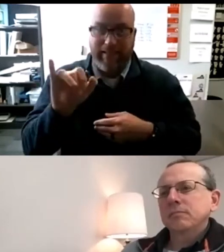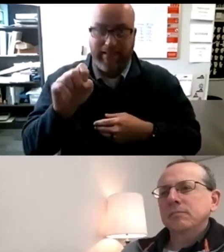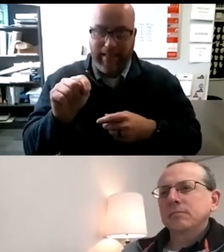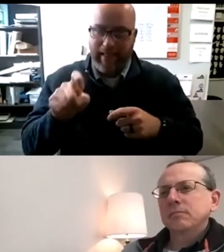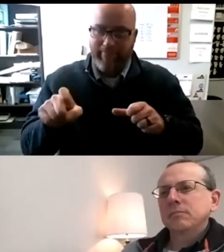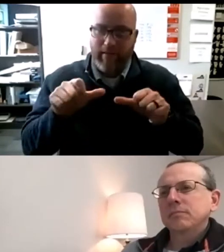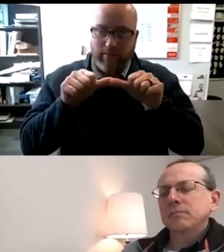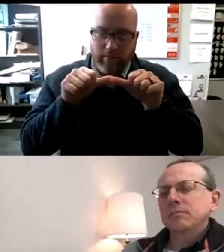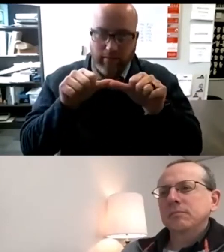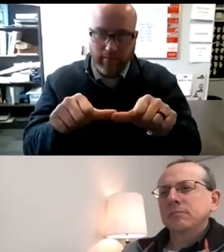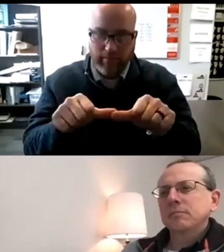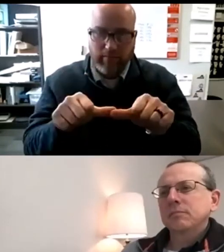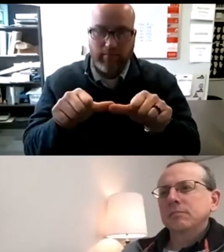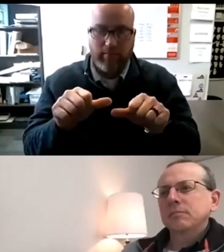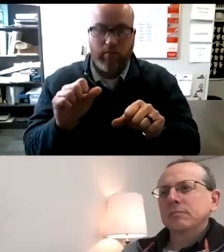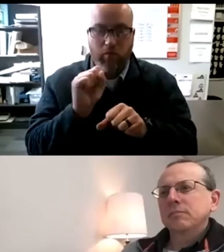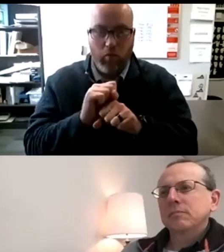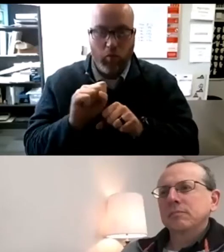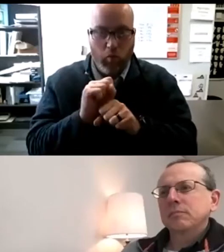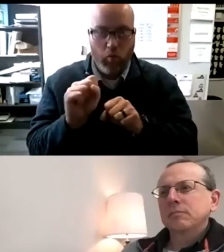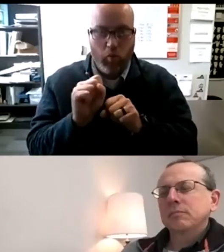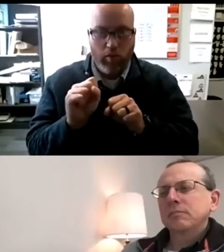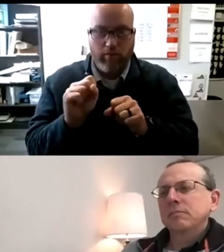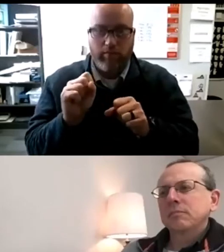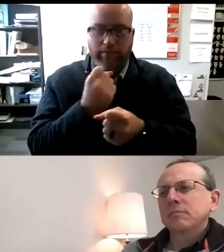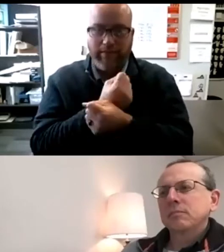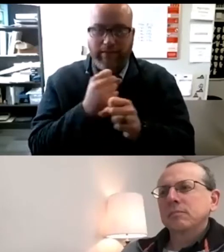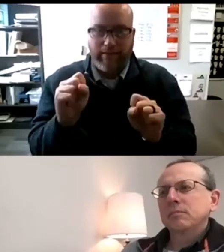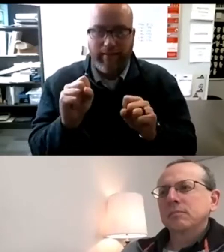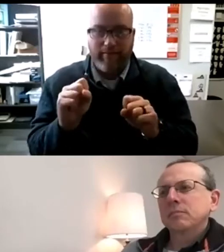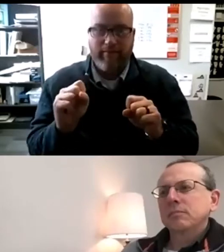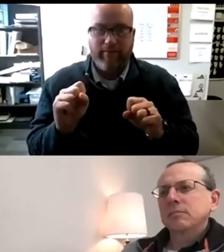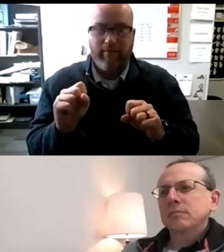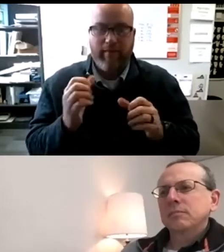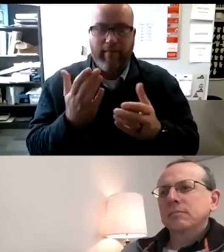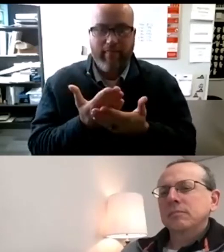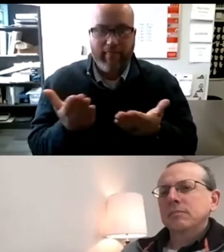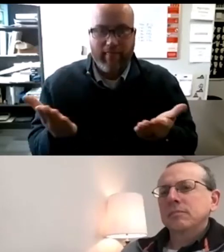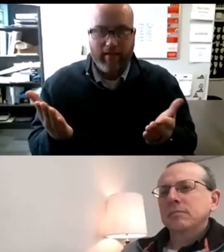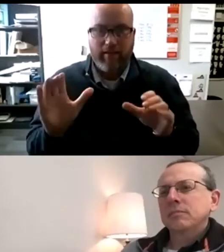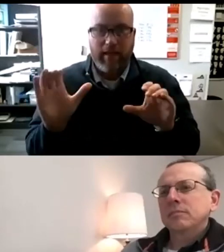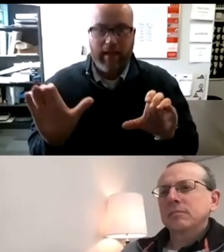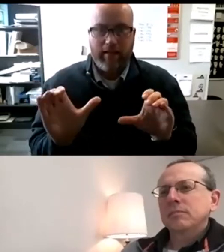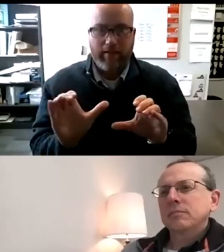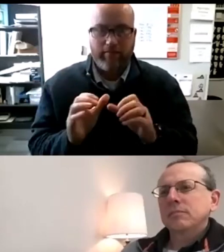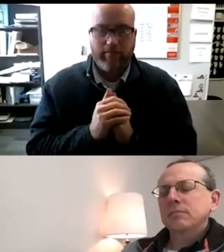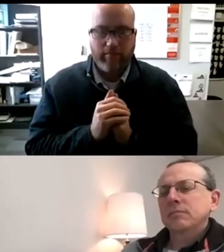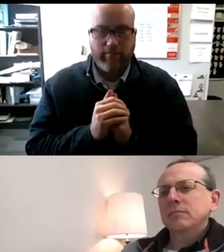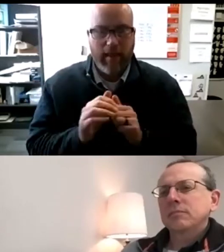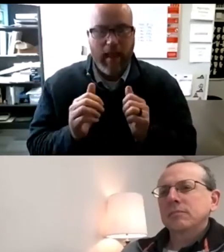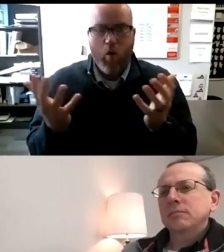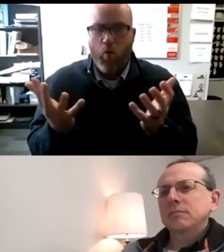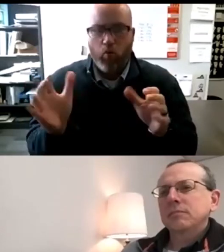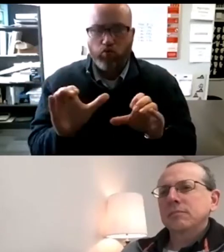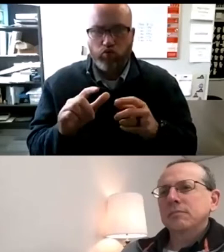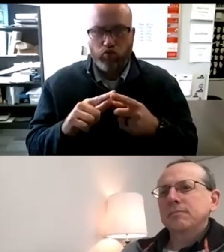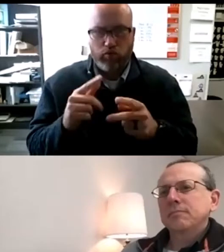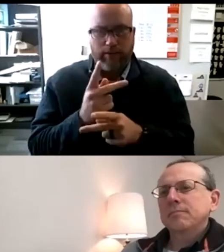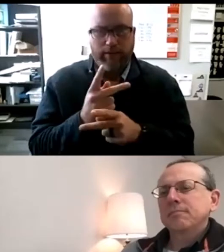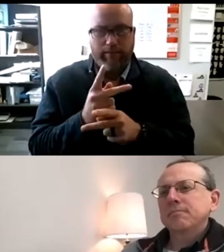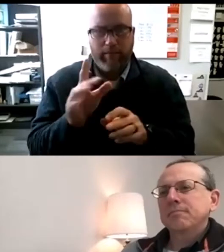vigilant. And Vice Mayor Cobb is going to share with us a reminder of what we must do to continue to keep ourselves and our families safe.